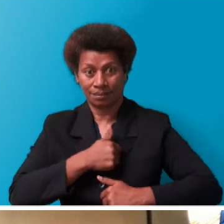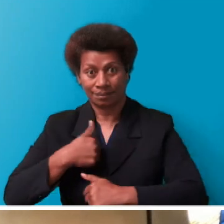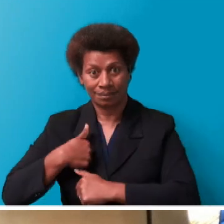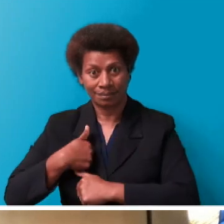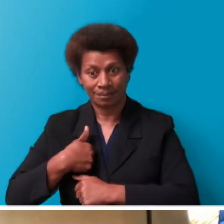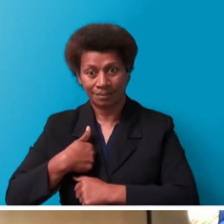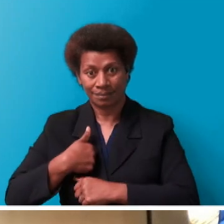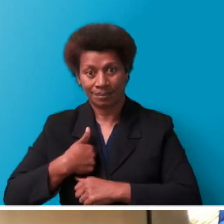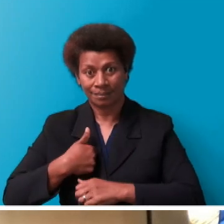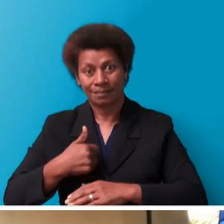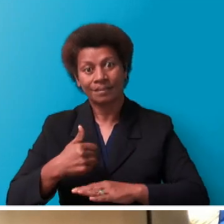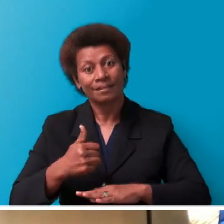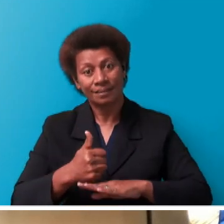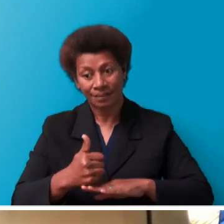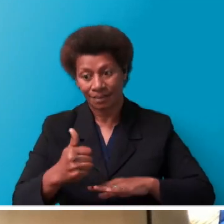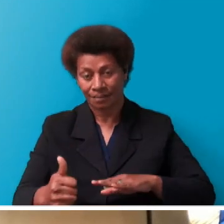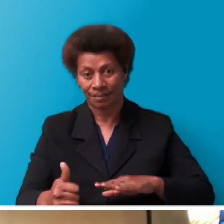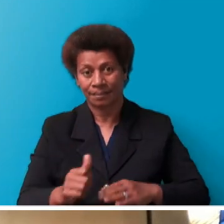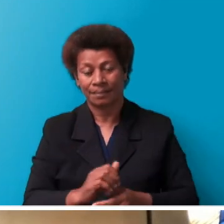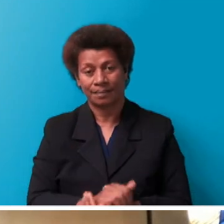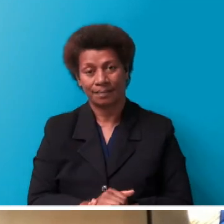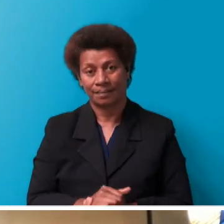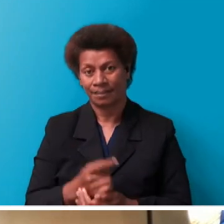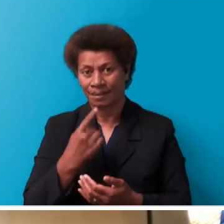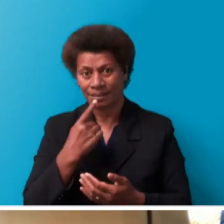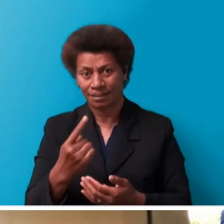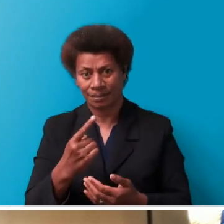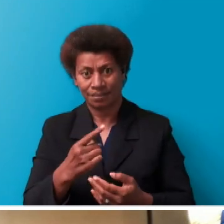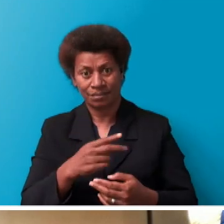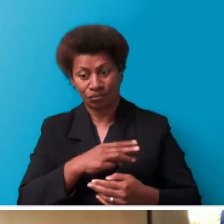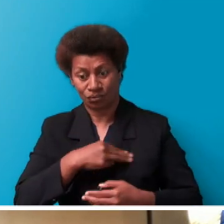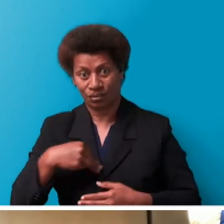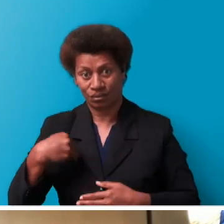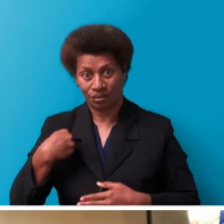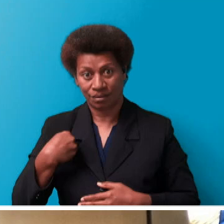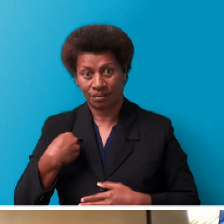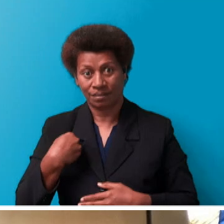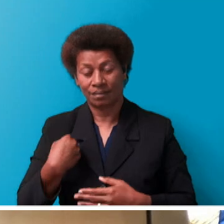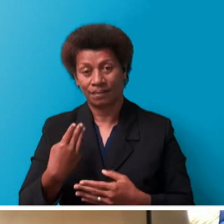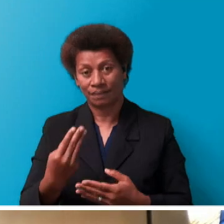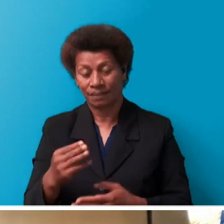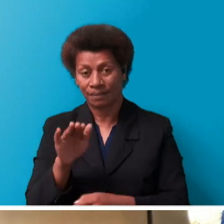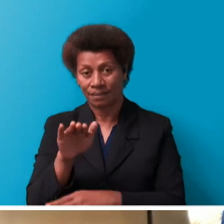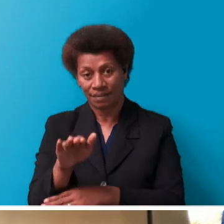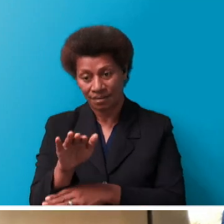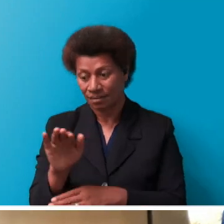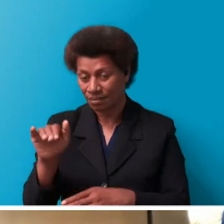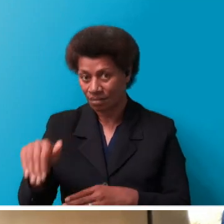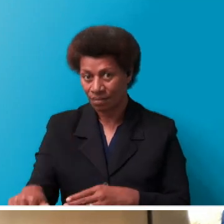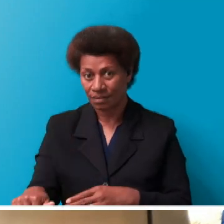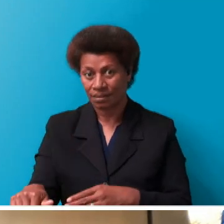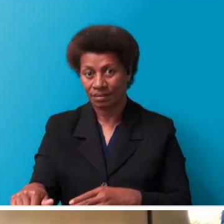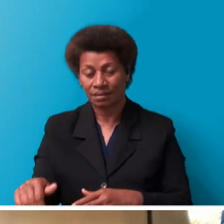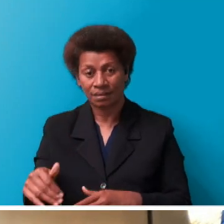to report that the Ministry of Defense and Veterans Affairs, formerly the Ministry of Home Affairs and Immigration,